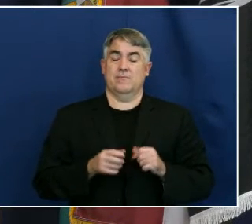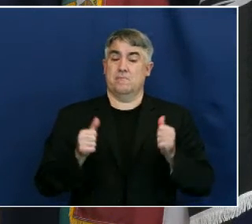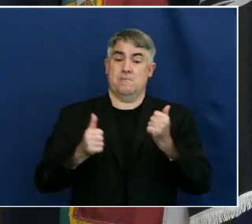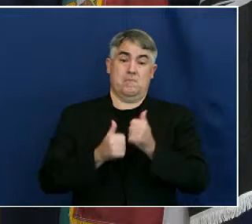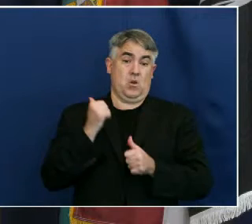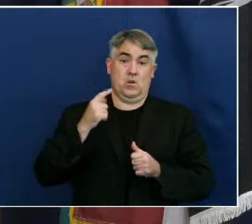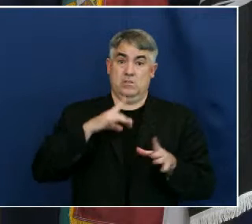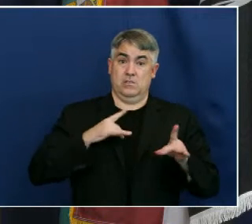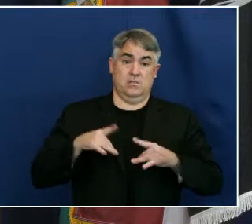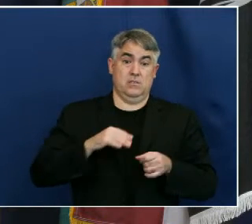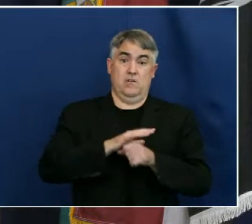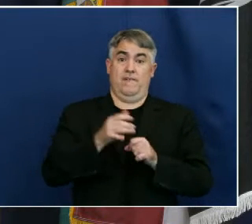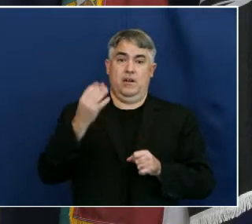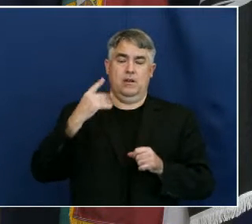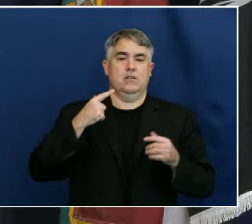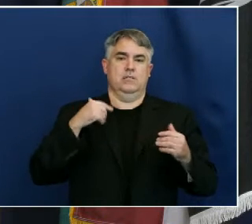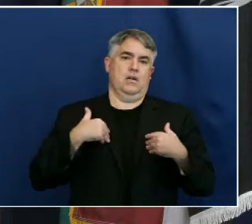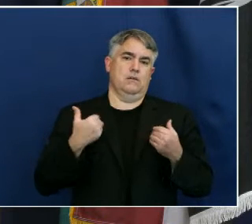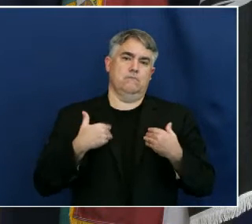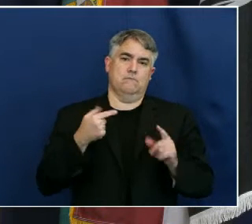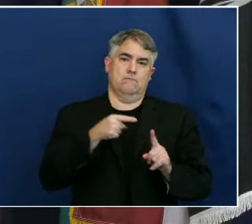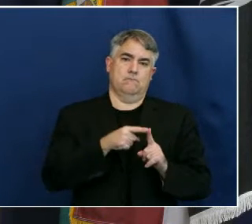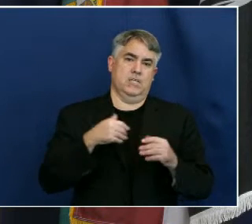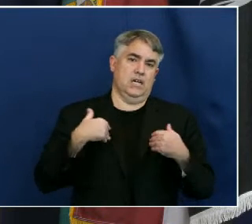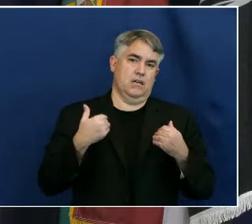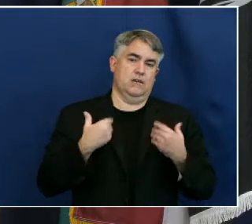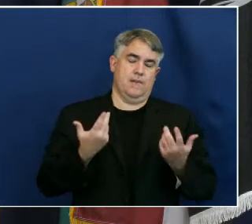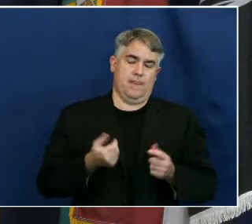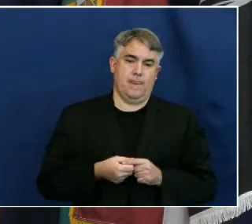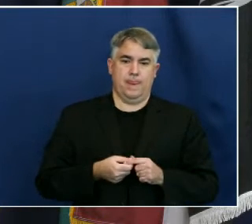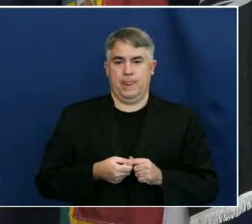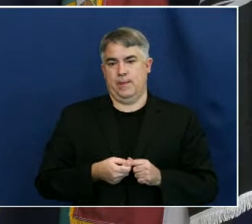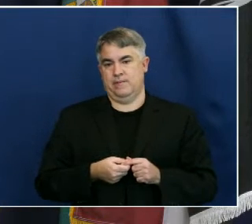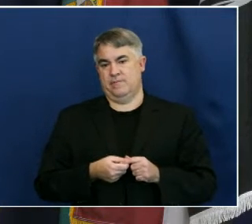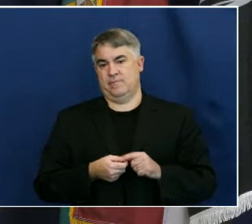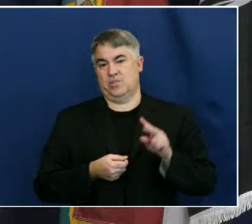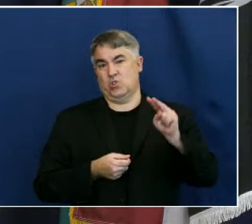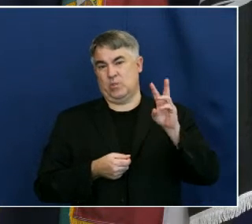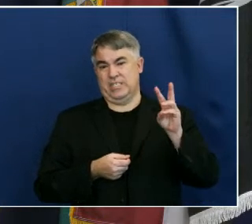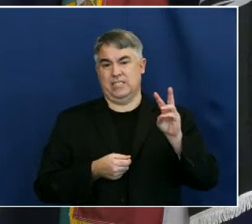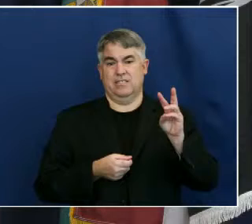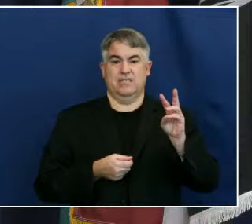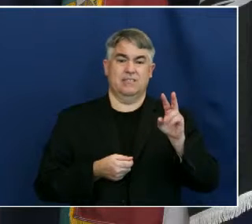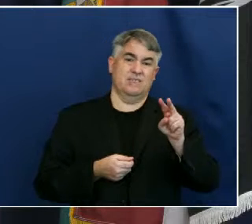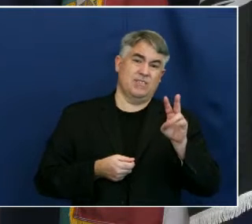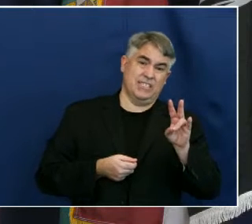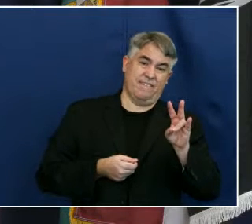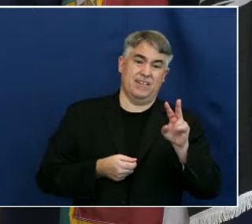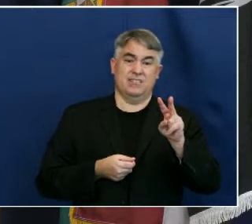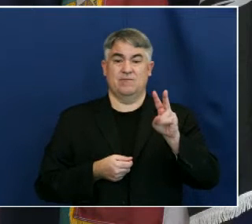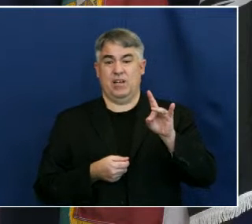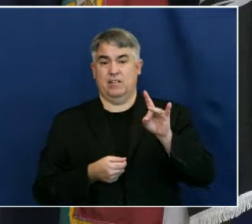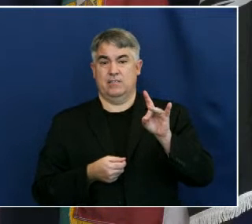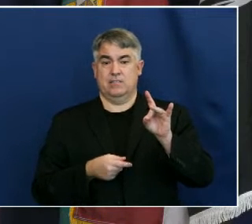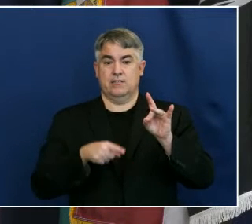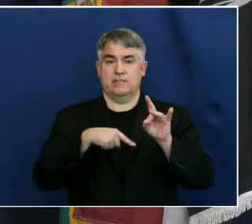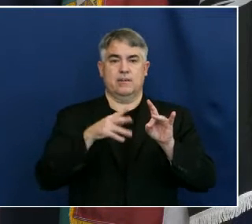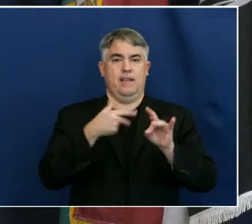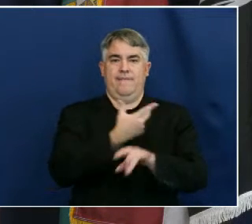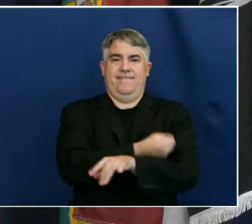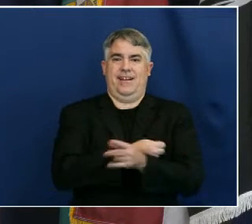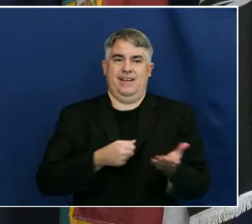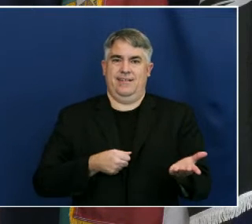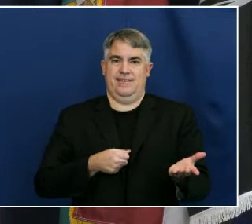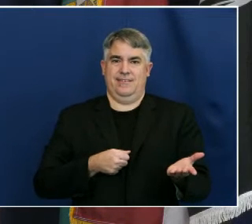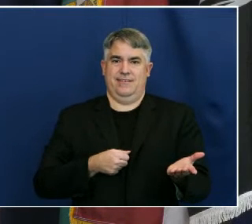folks. And 26, 27, 28-year-olds are not in the queue to get vaccinated. And so that imbalance between cases